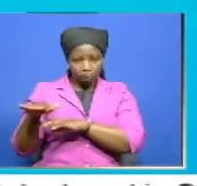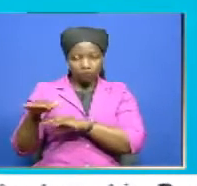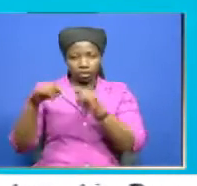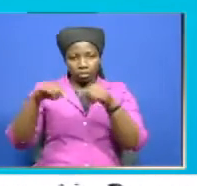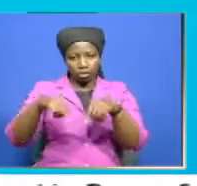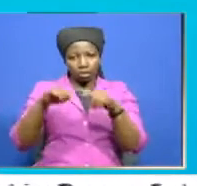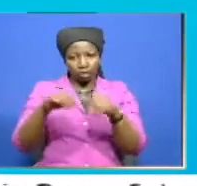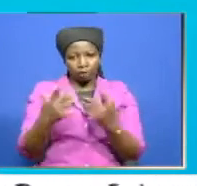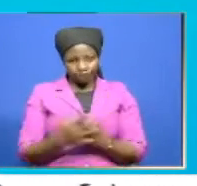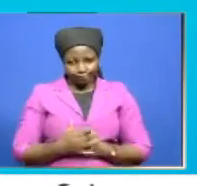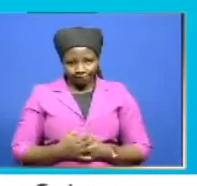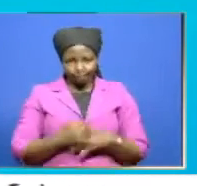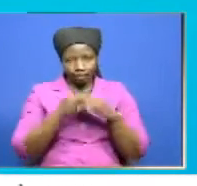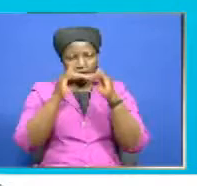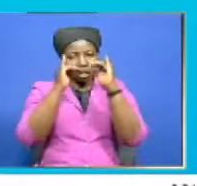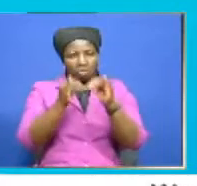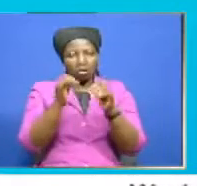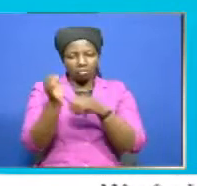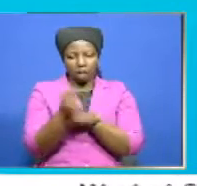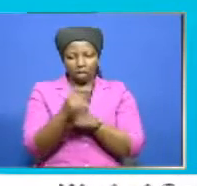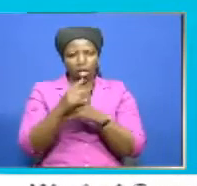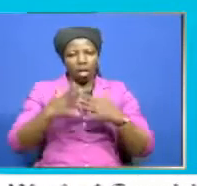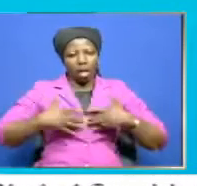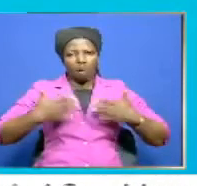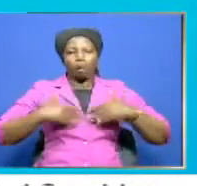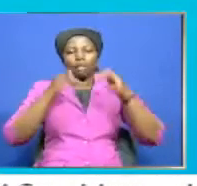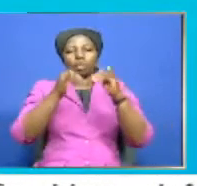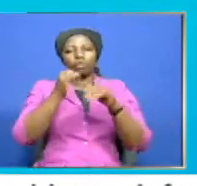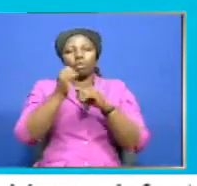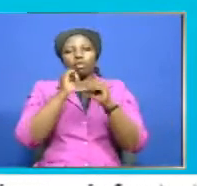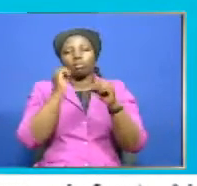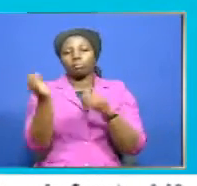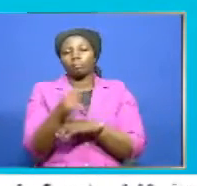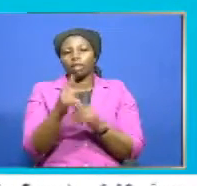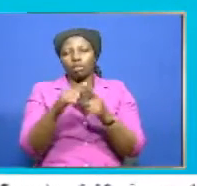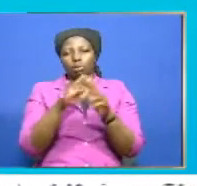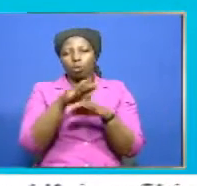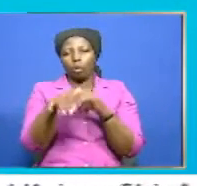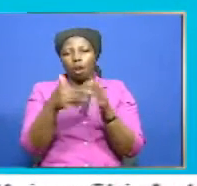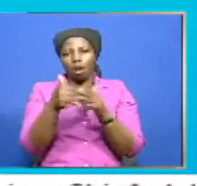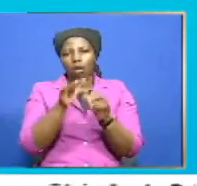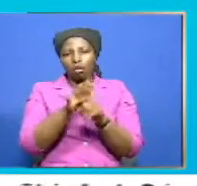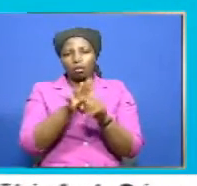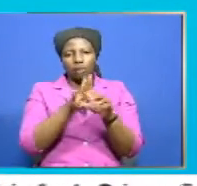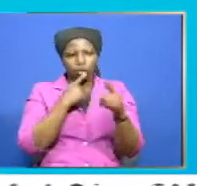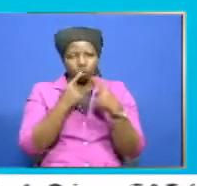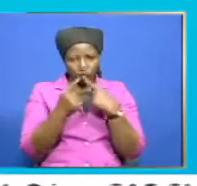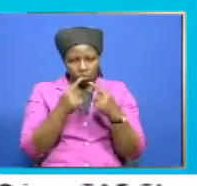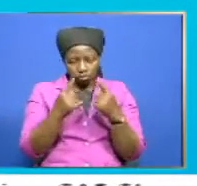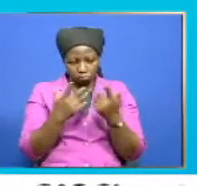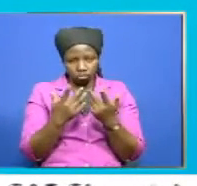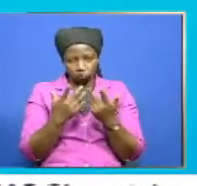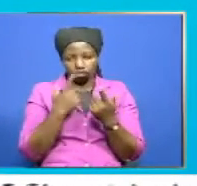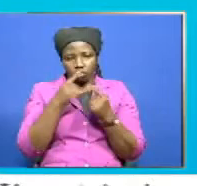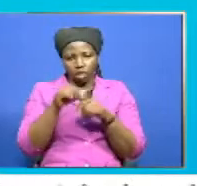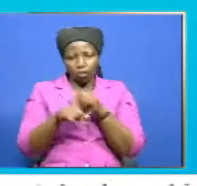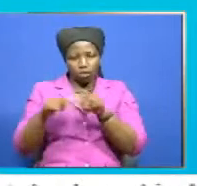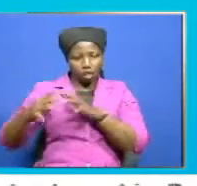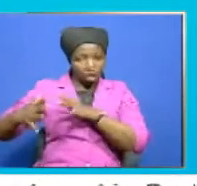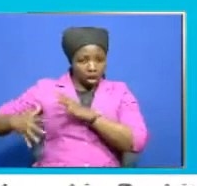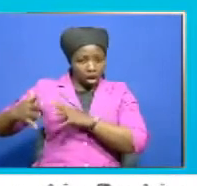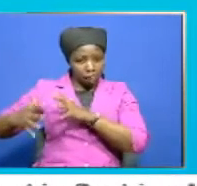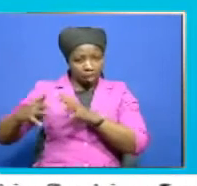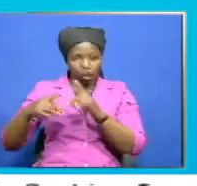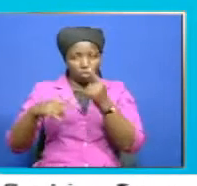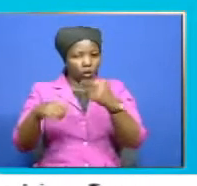2021. Happy new month to everyone, and lots of conversation around sport. We're going to be talking about rugby. Competitive rugby is back for